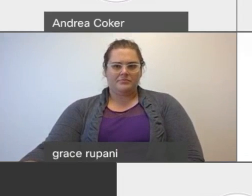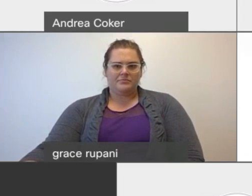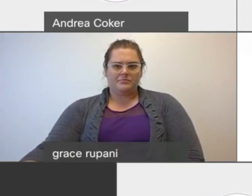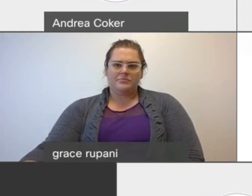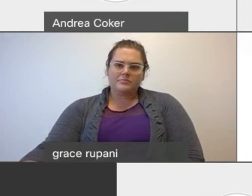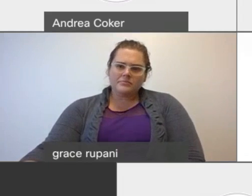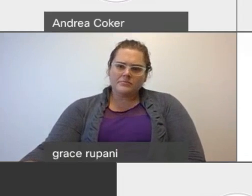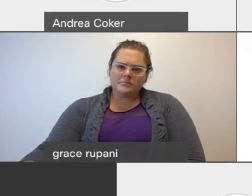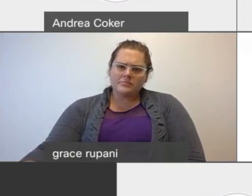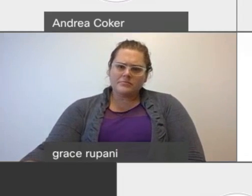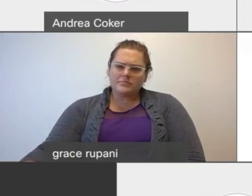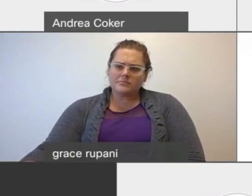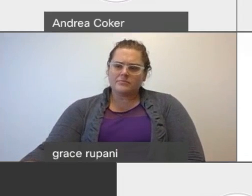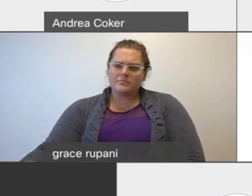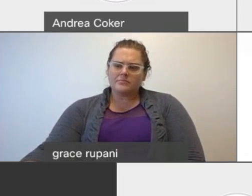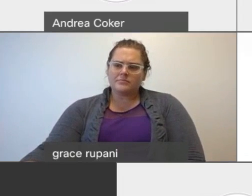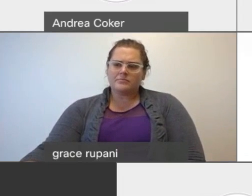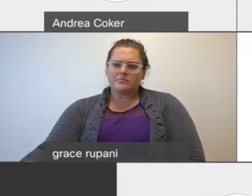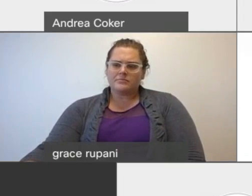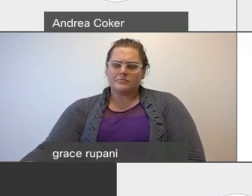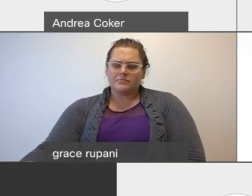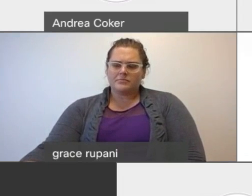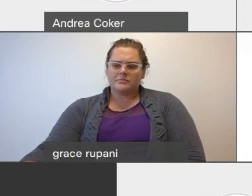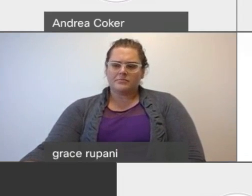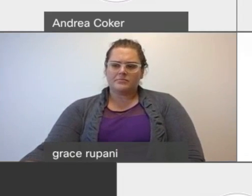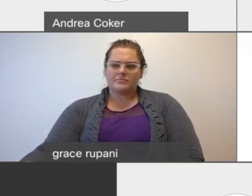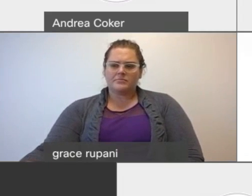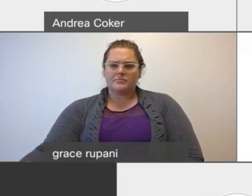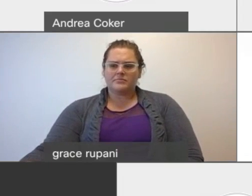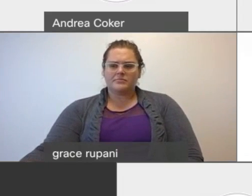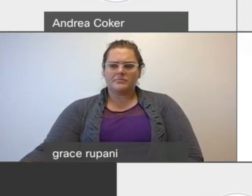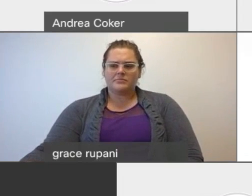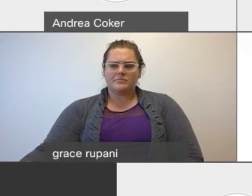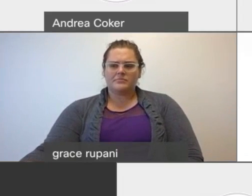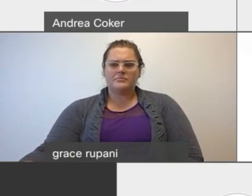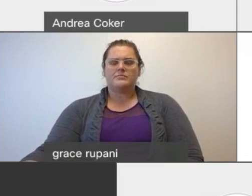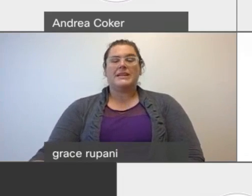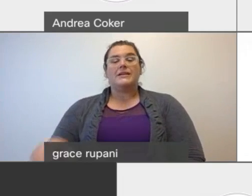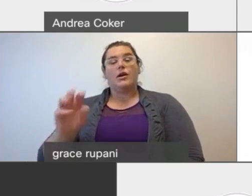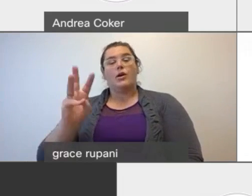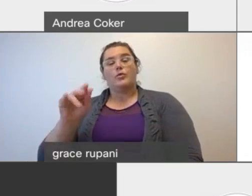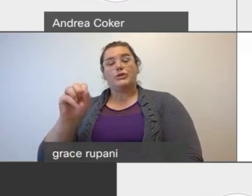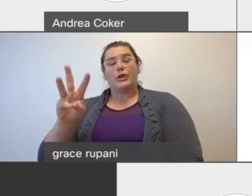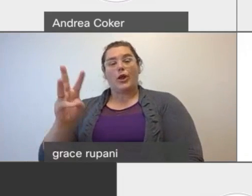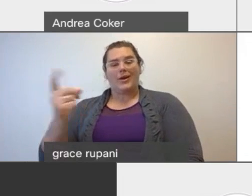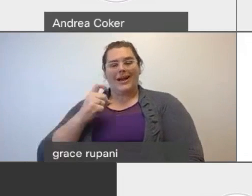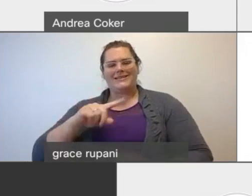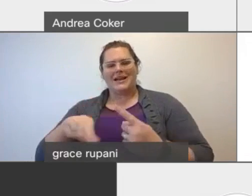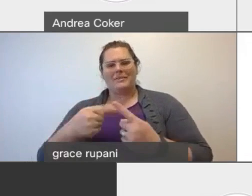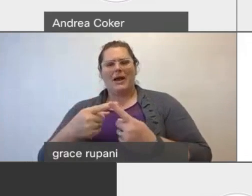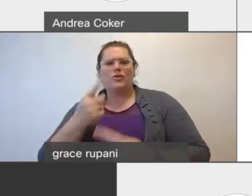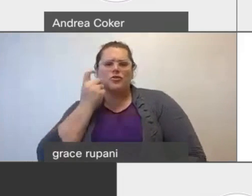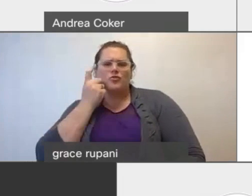I'm going to punt this question to Winslow, asking about recent efforts to address the